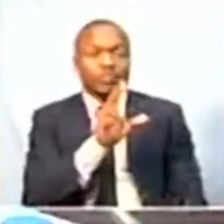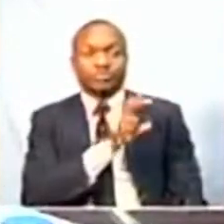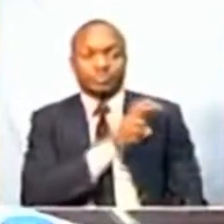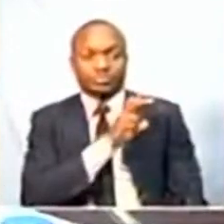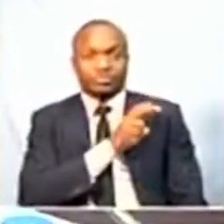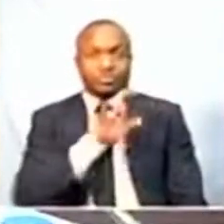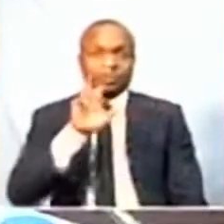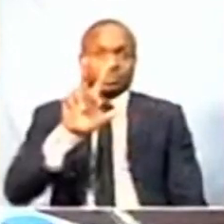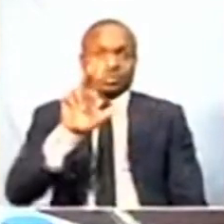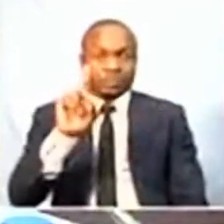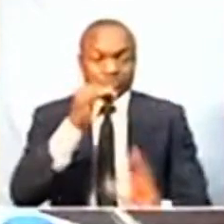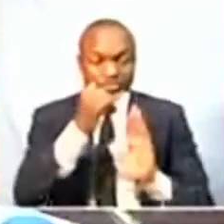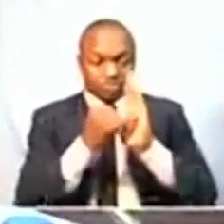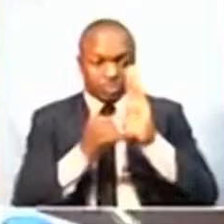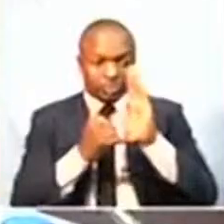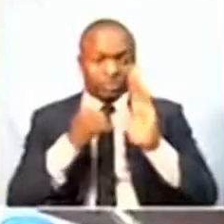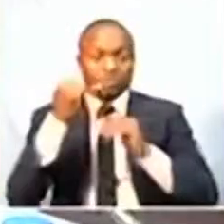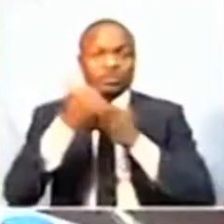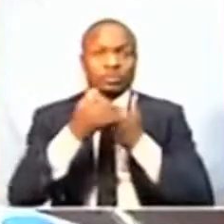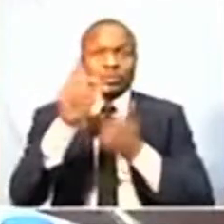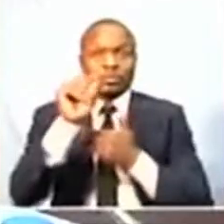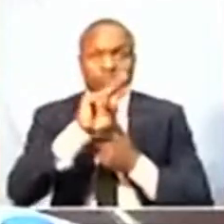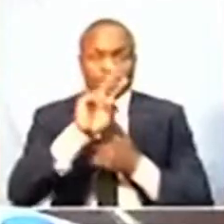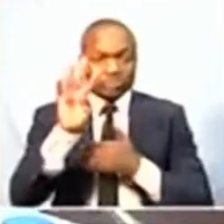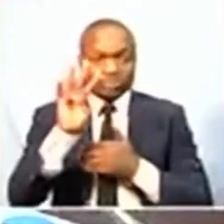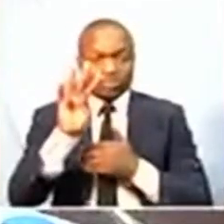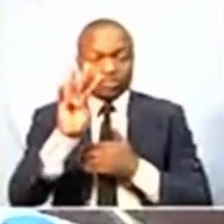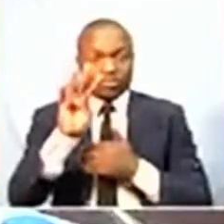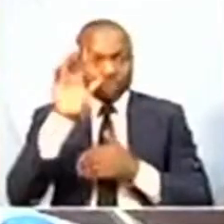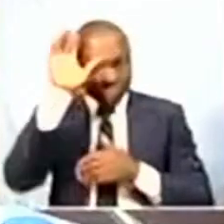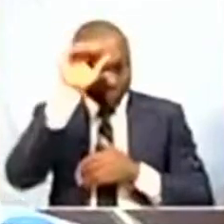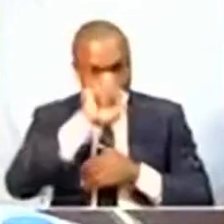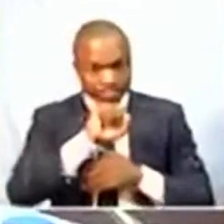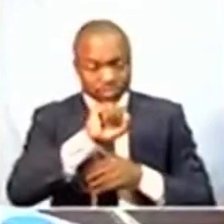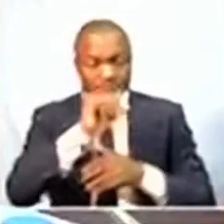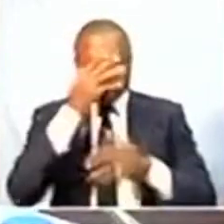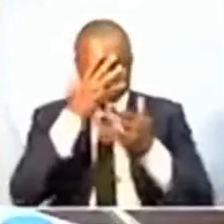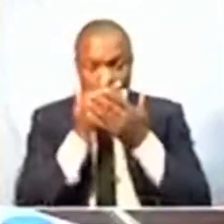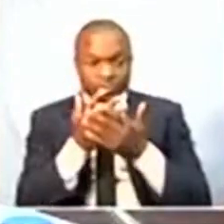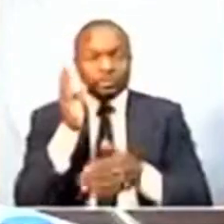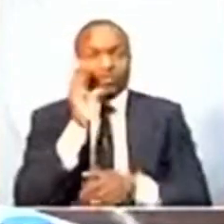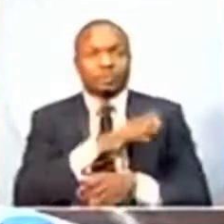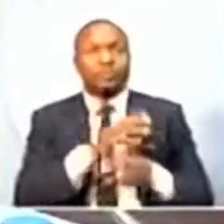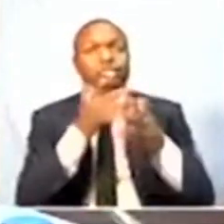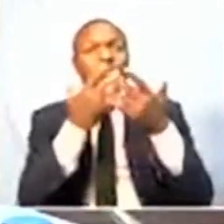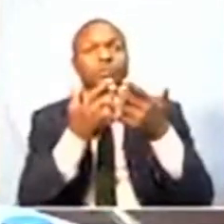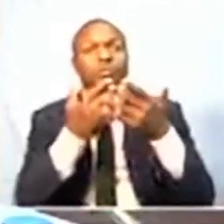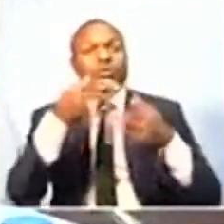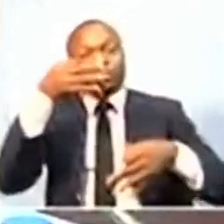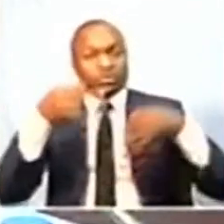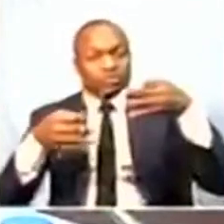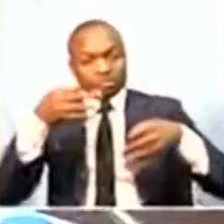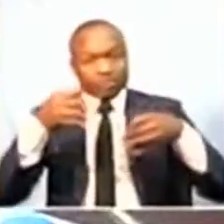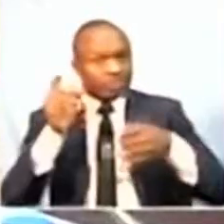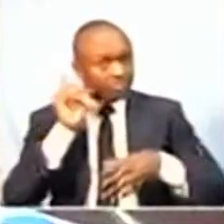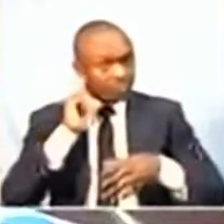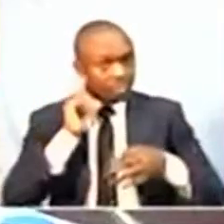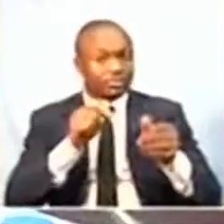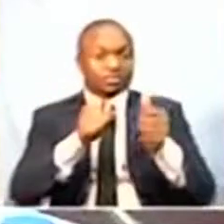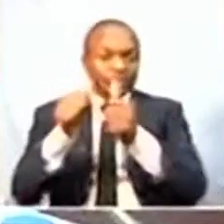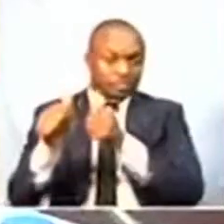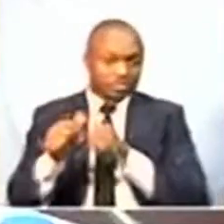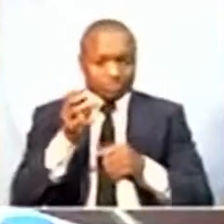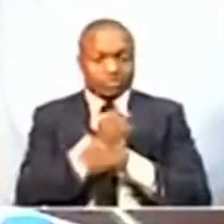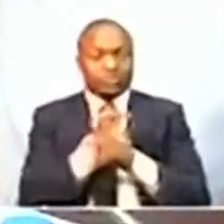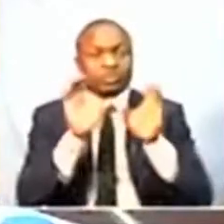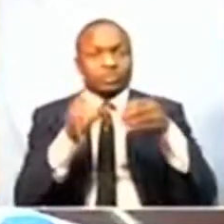on 31st July 2024 and the suspect has since been arrested pending court hearing. Action taken,